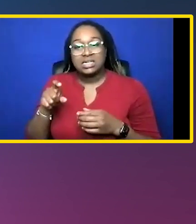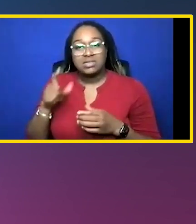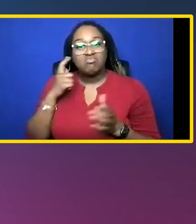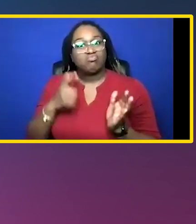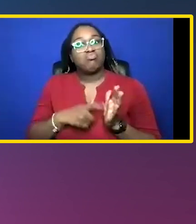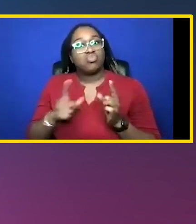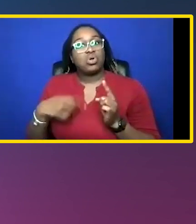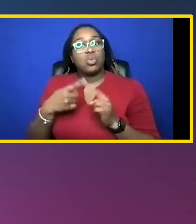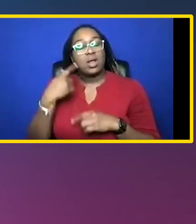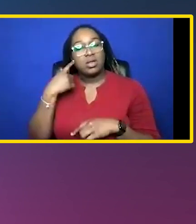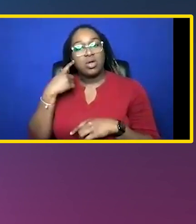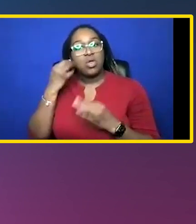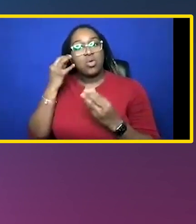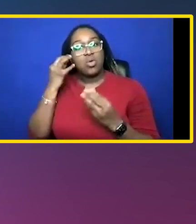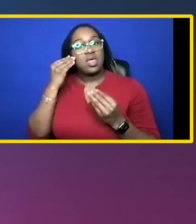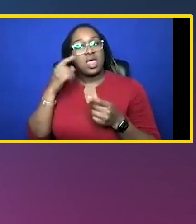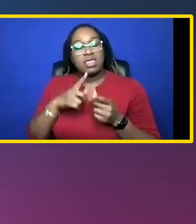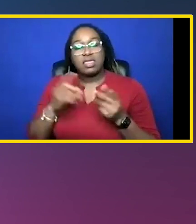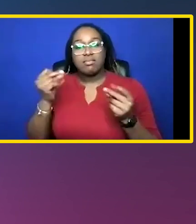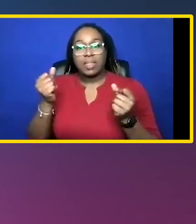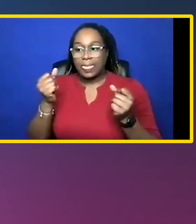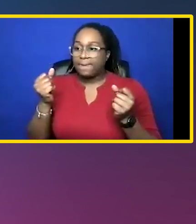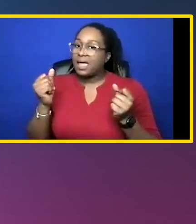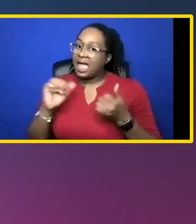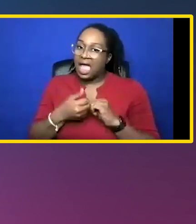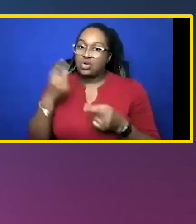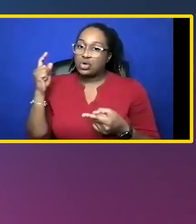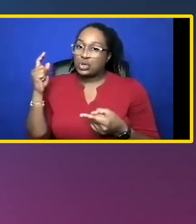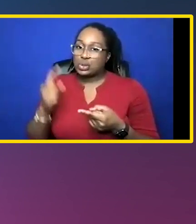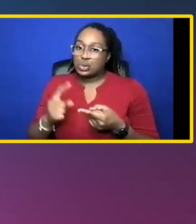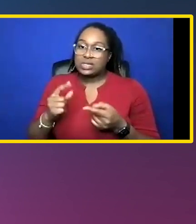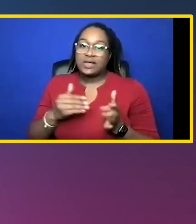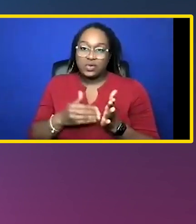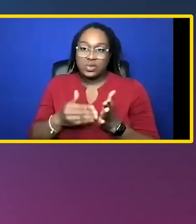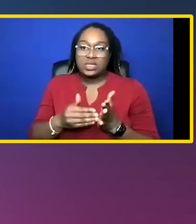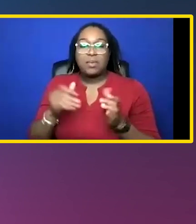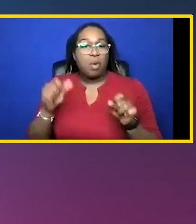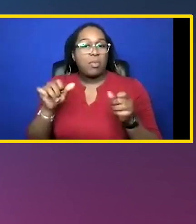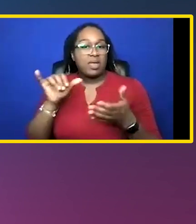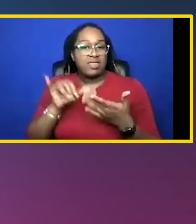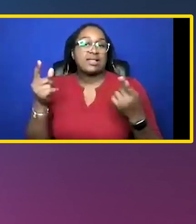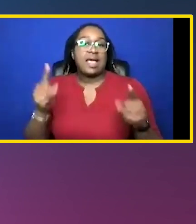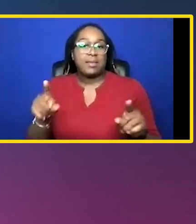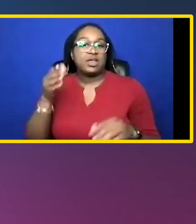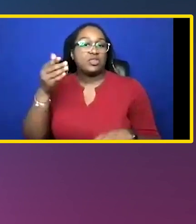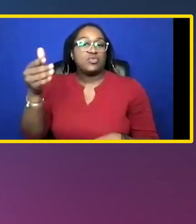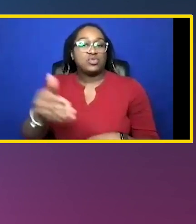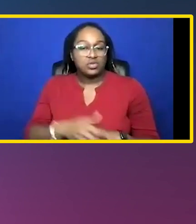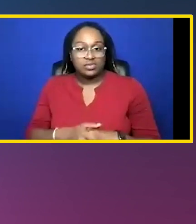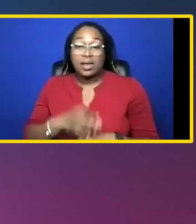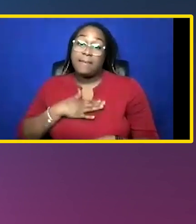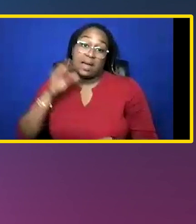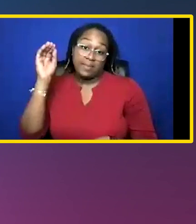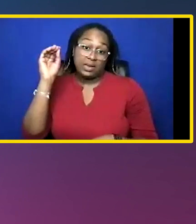when they're occurring and then figure out ways to reduce the frequency and probability of said occurrence in the future, in my